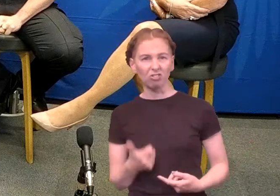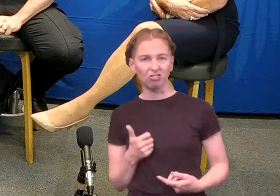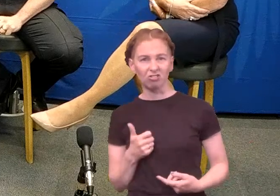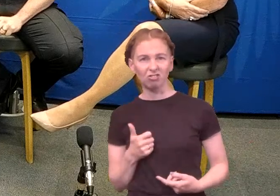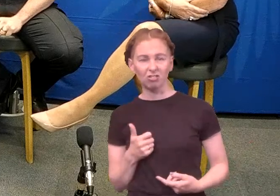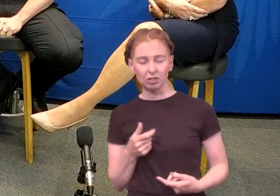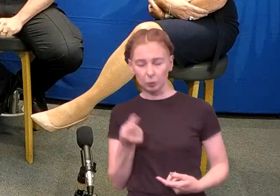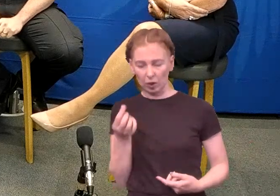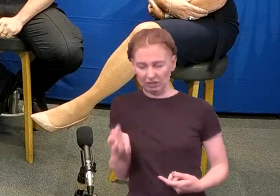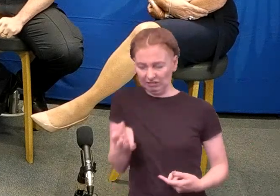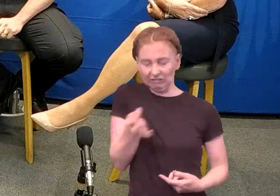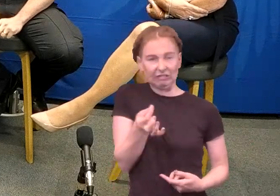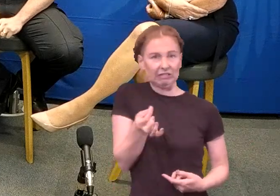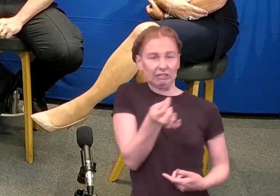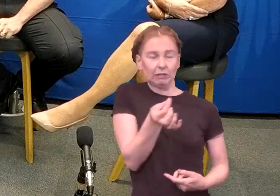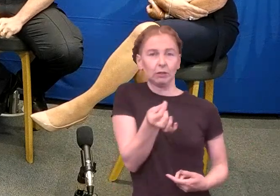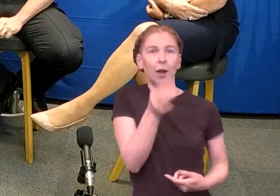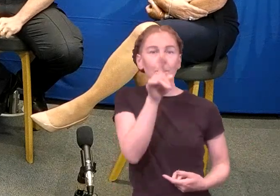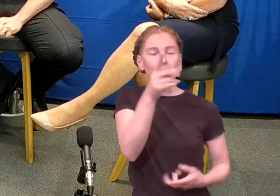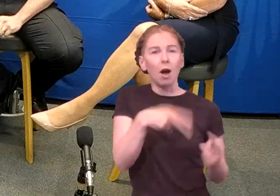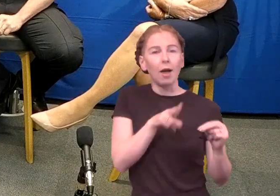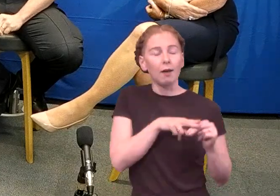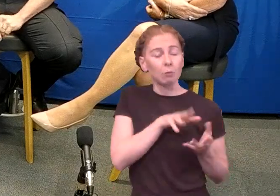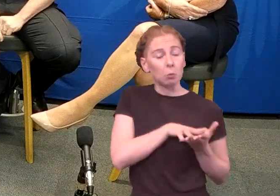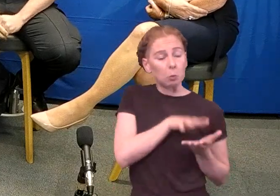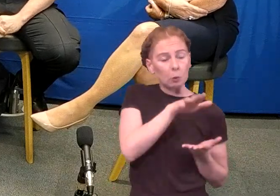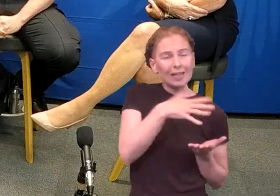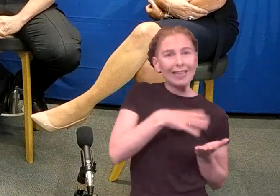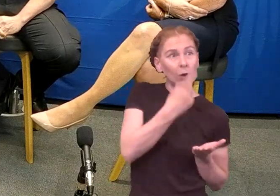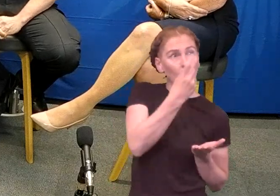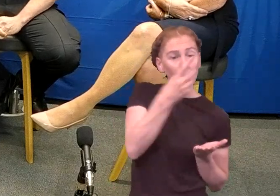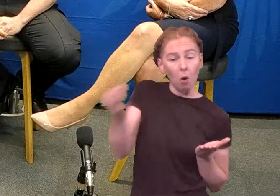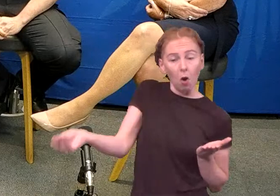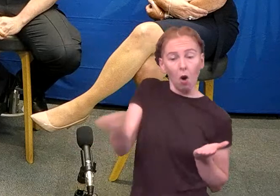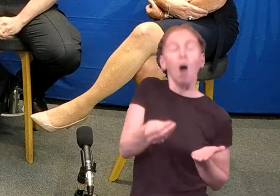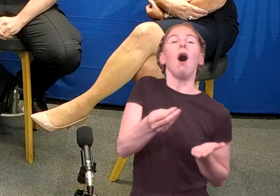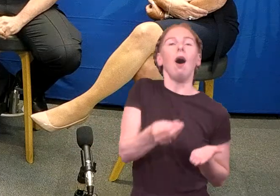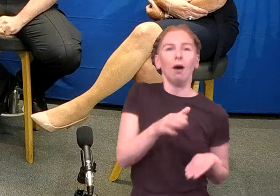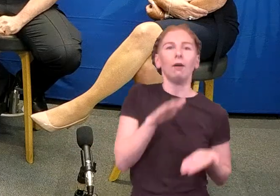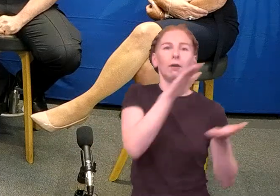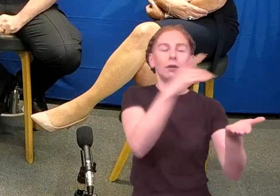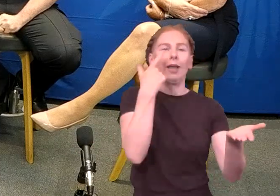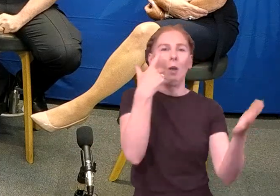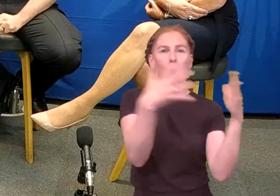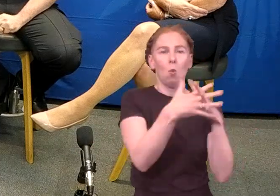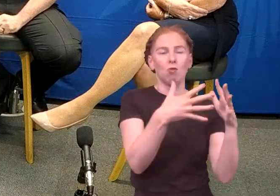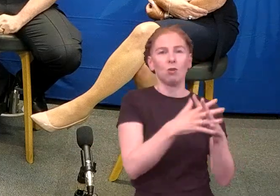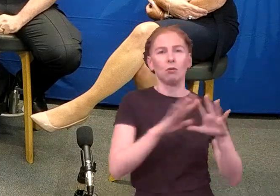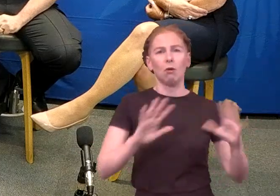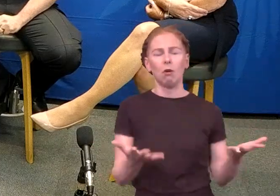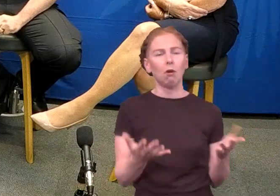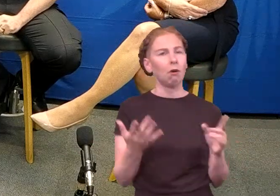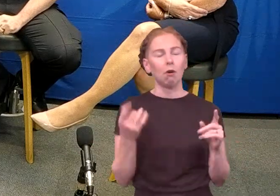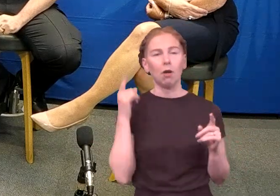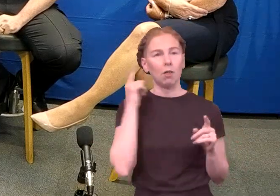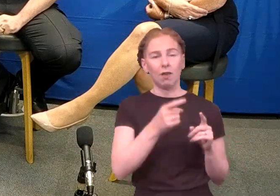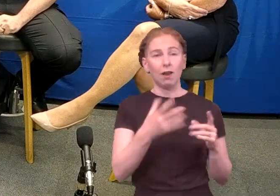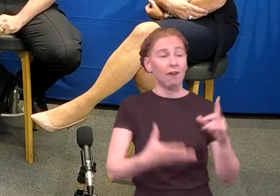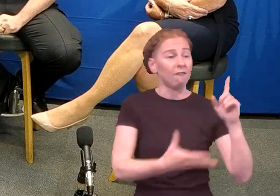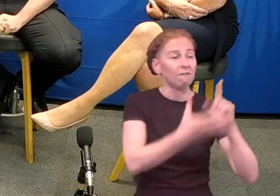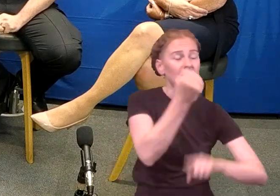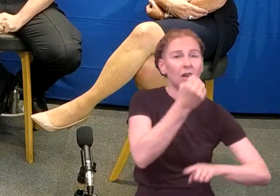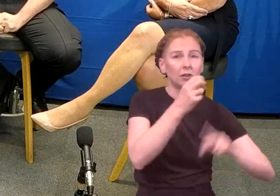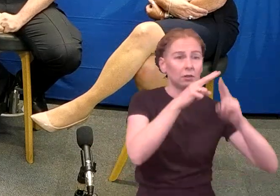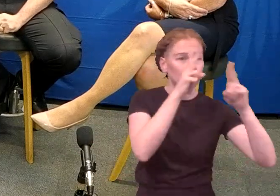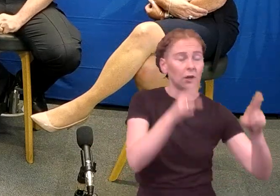into an address and us either finding a stash house or a victim of exploitation or not. So please, just, you're not wasting